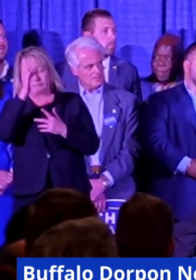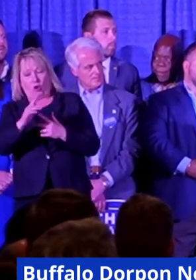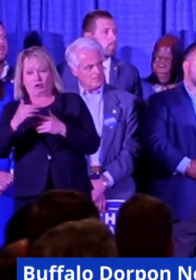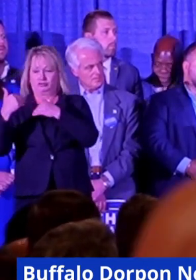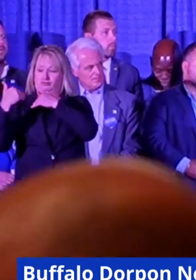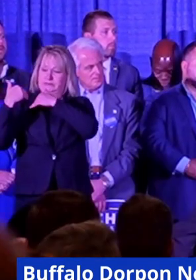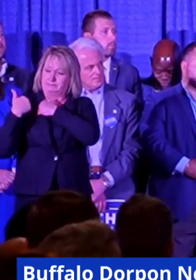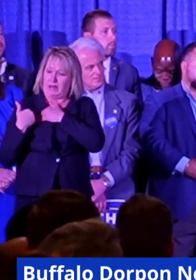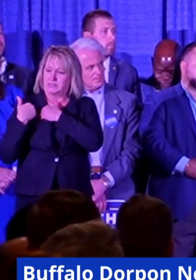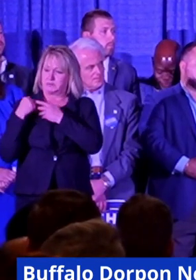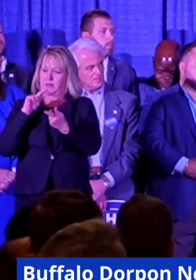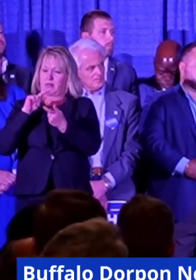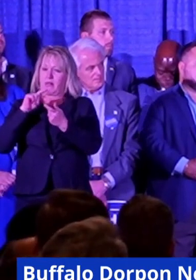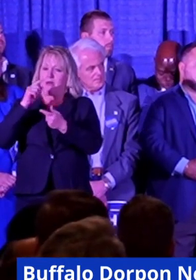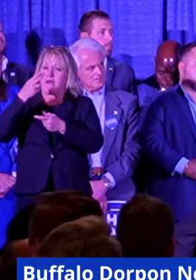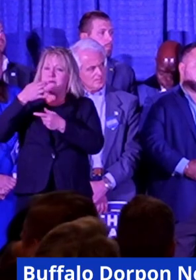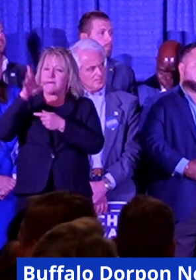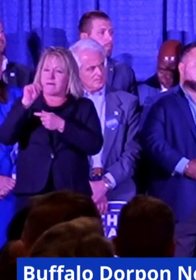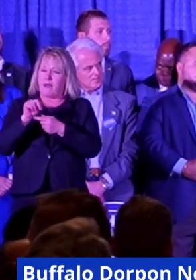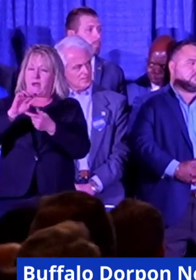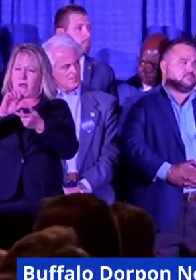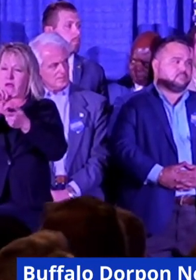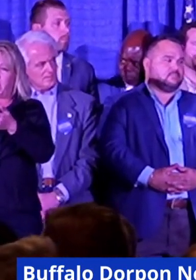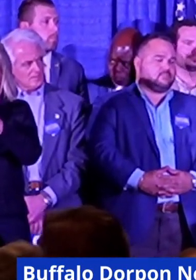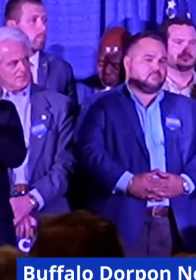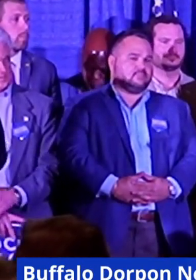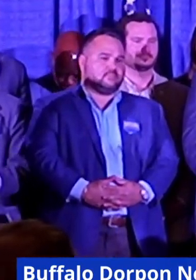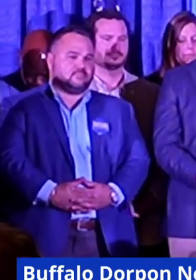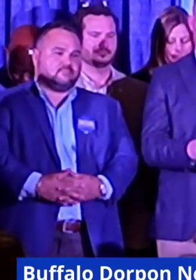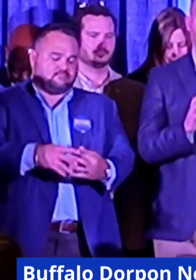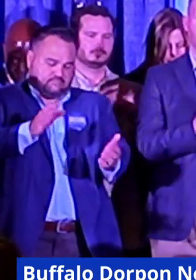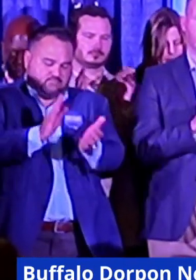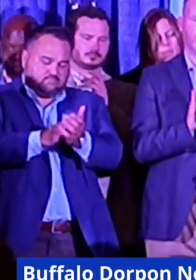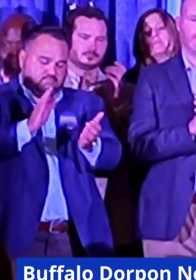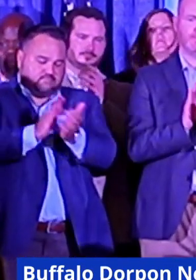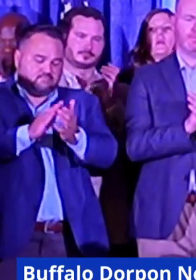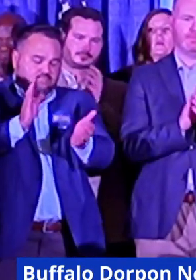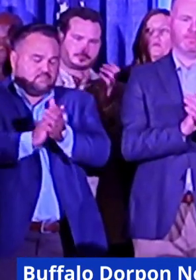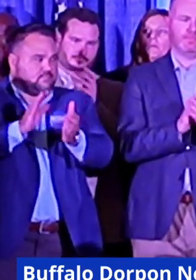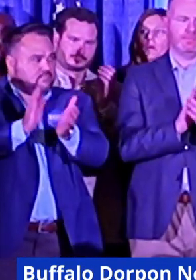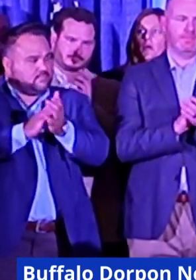responsible gun reforms in the entire nation.